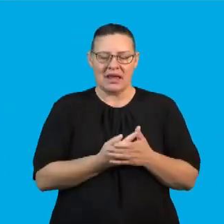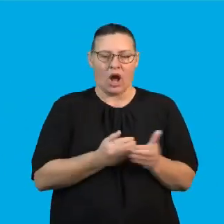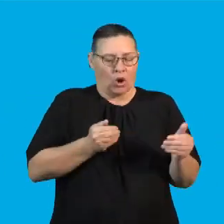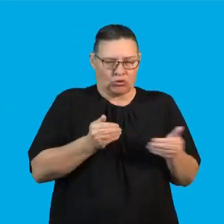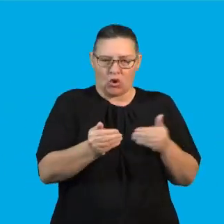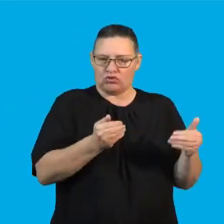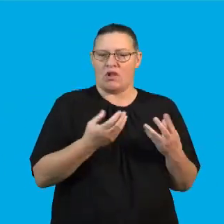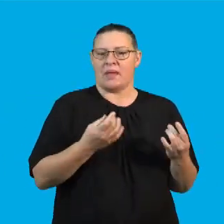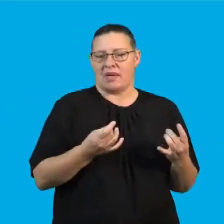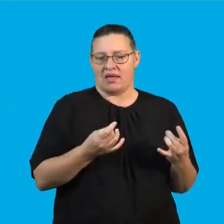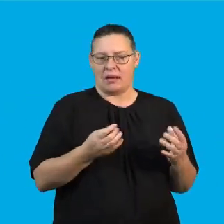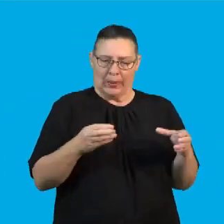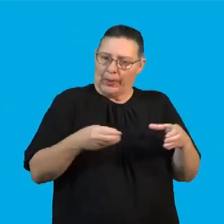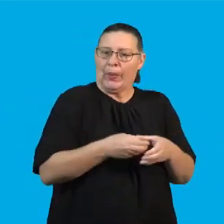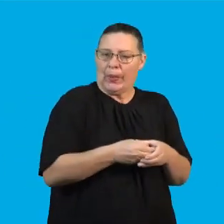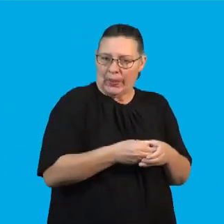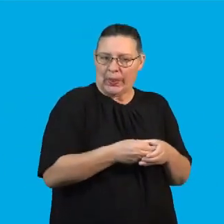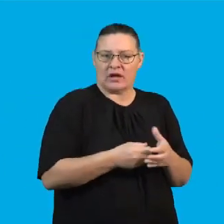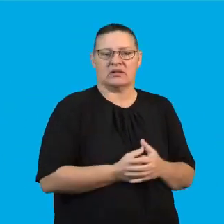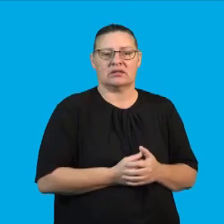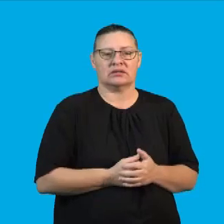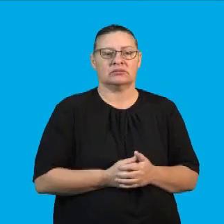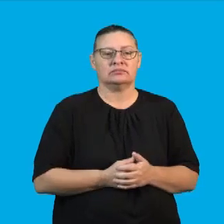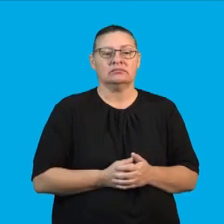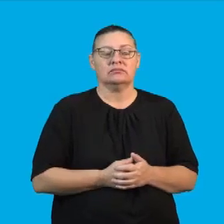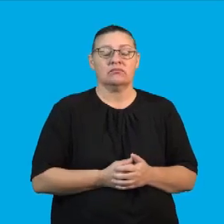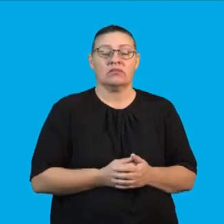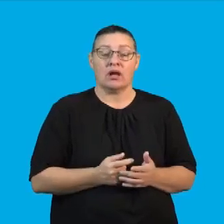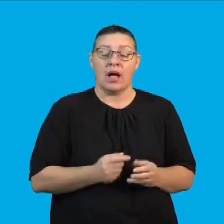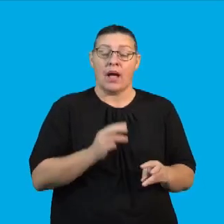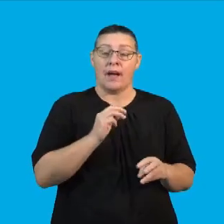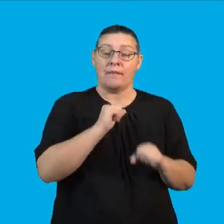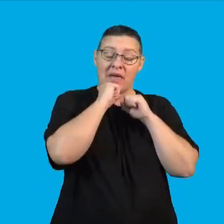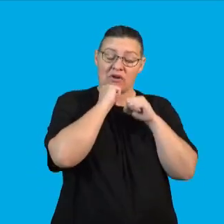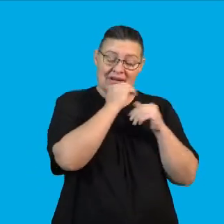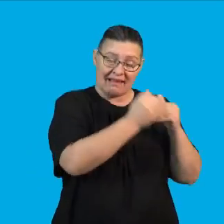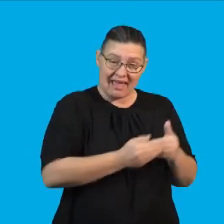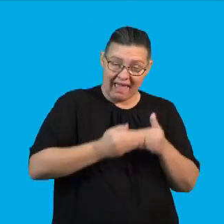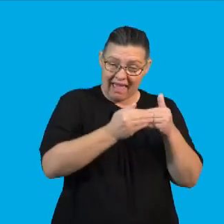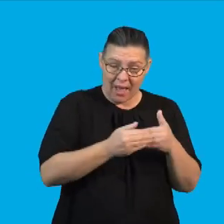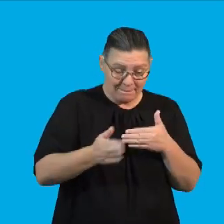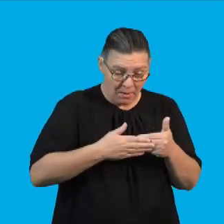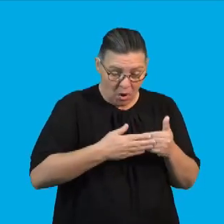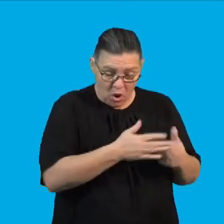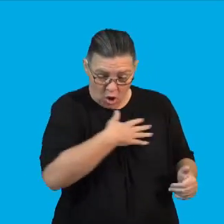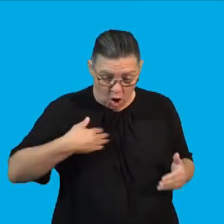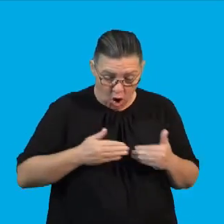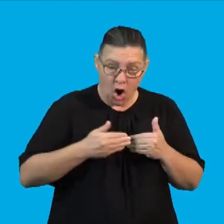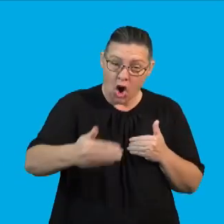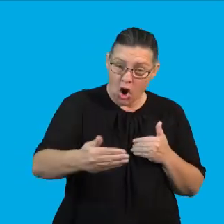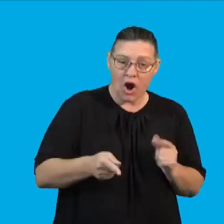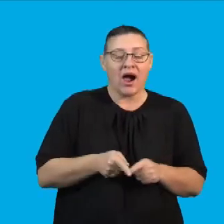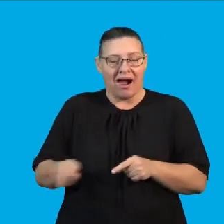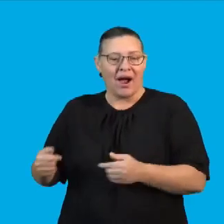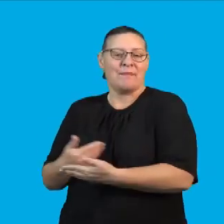must be a controlled number. The longer the period of parental care, the greater the survival